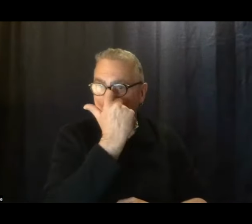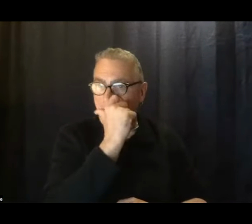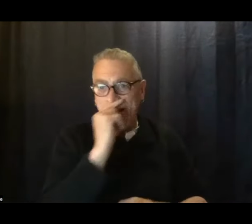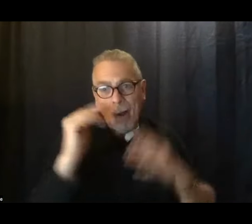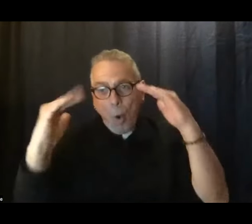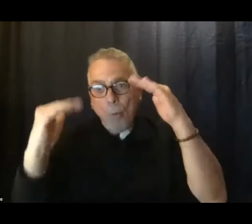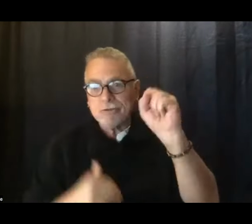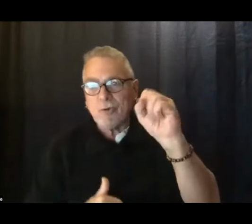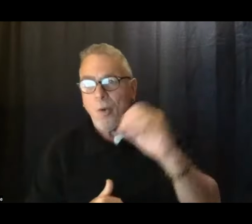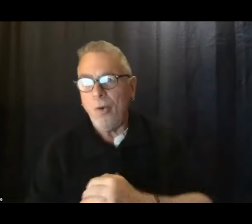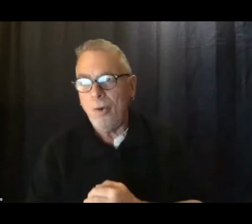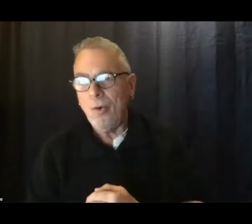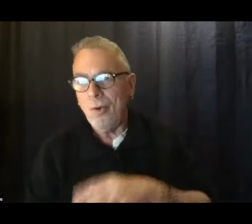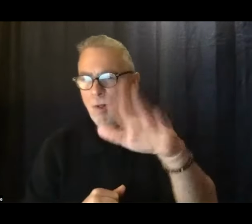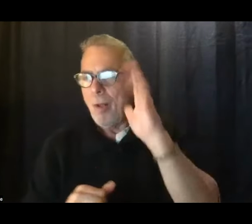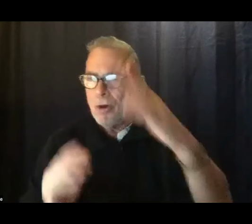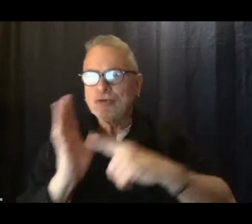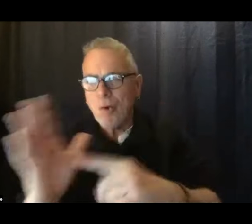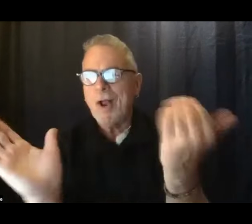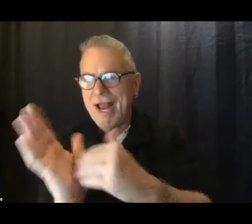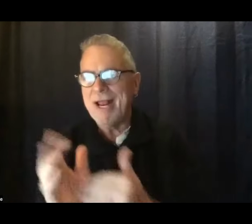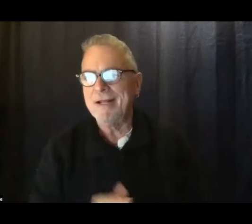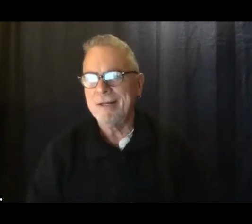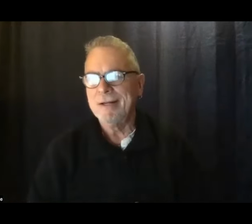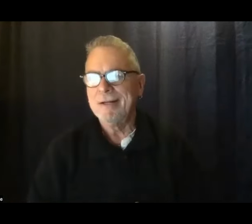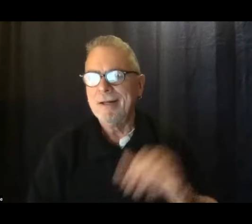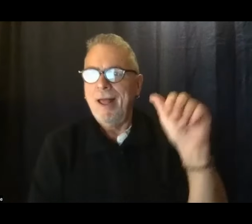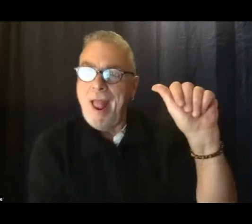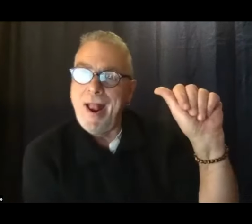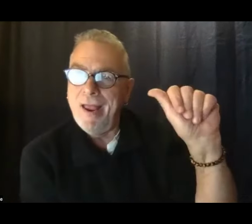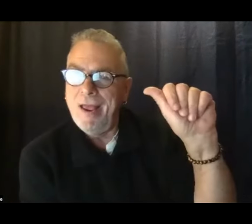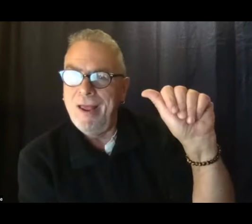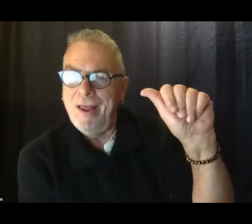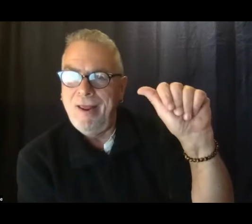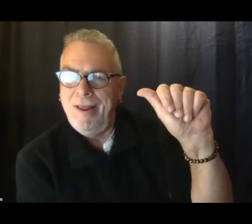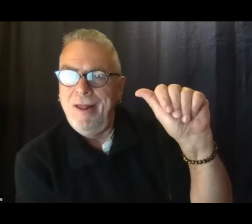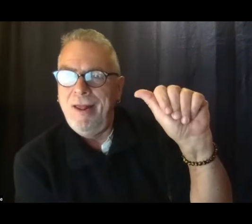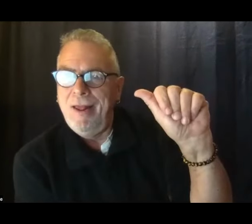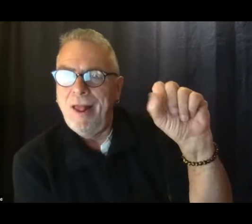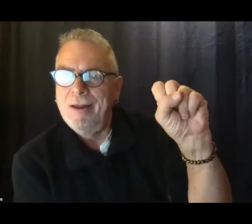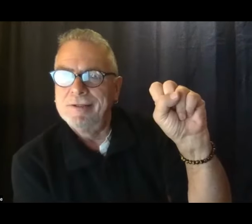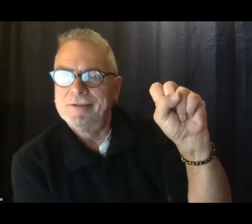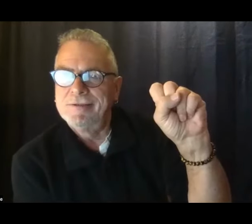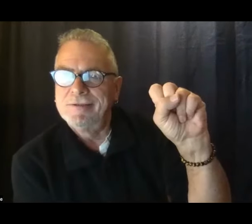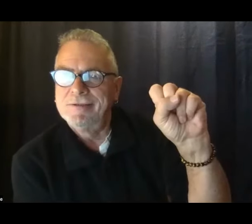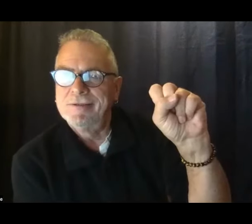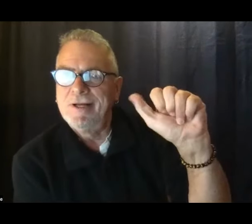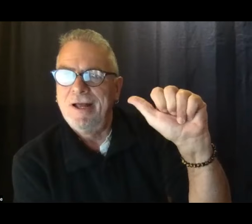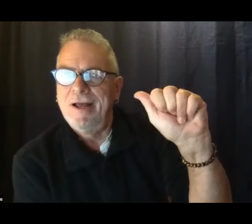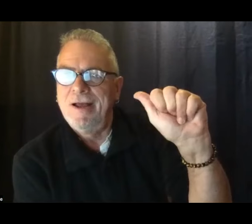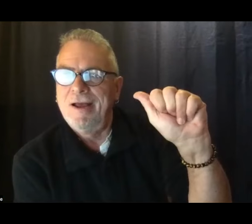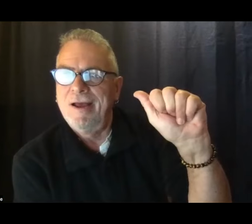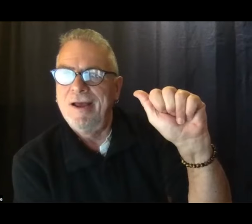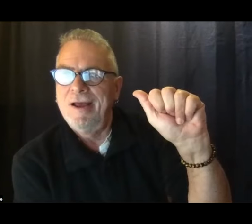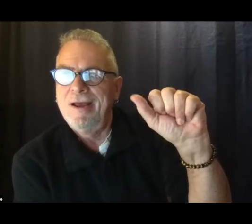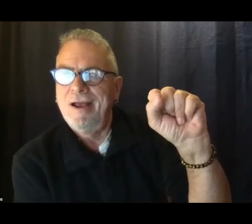the category that is the fist category of fingerspelling. I'm looking at that handshake. So A,